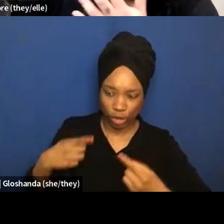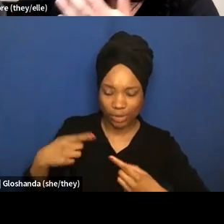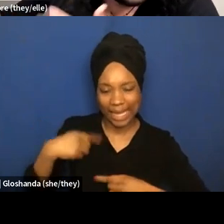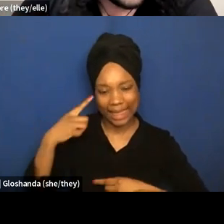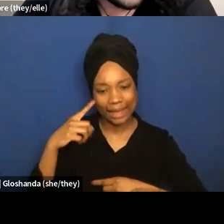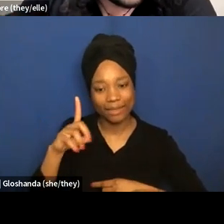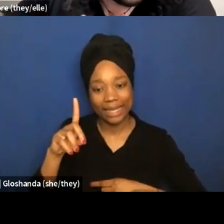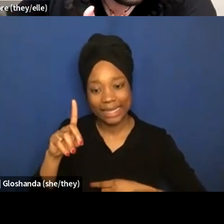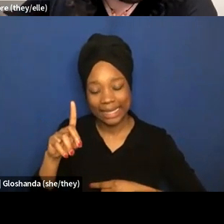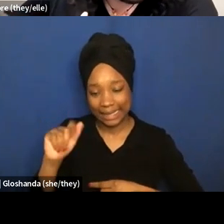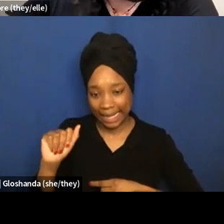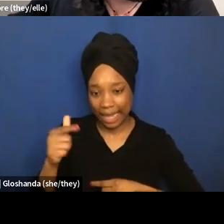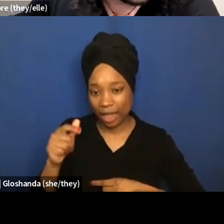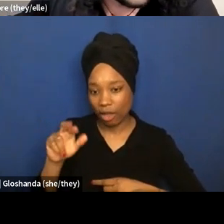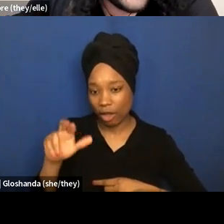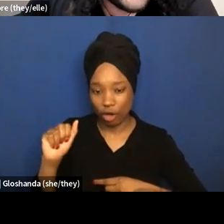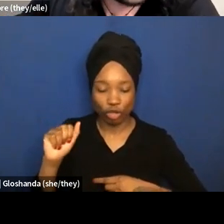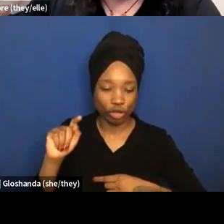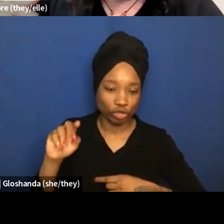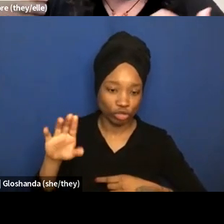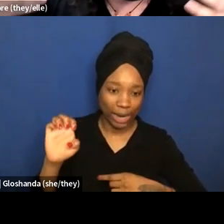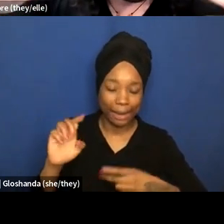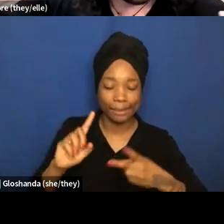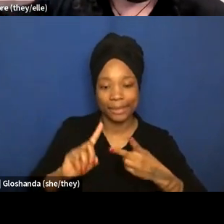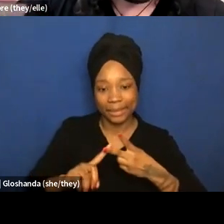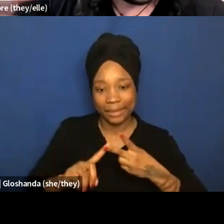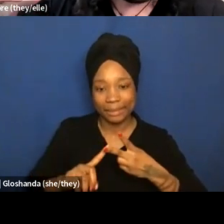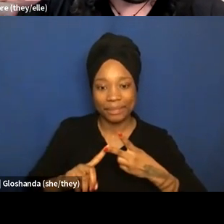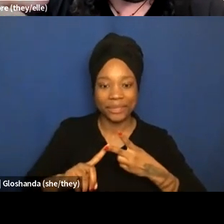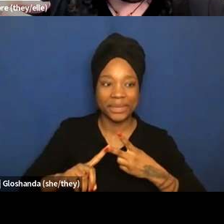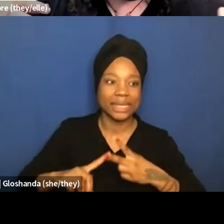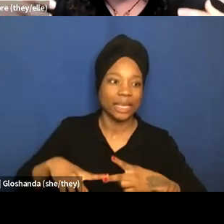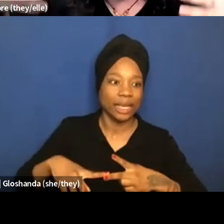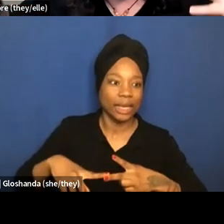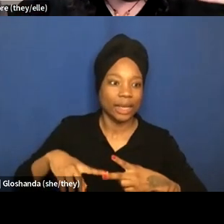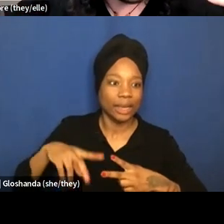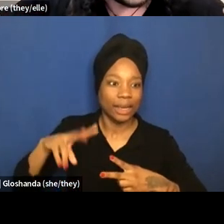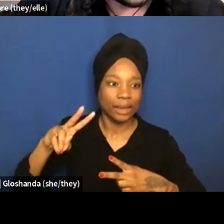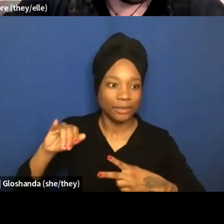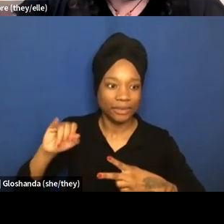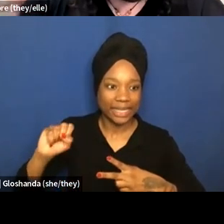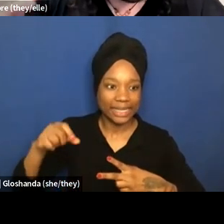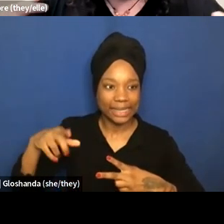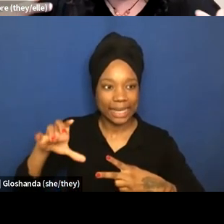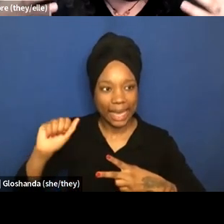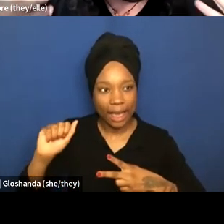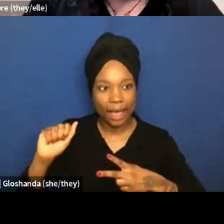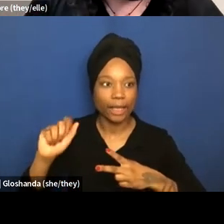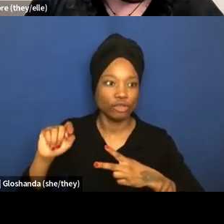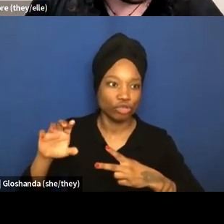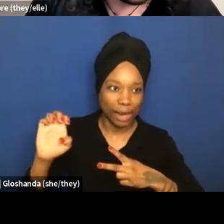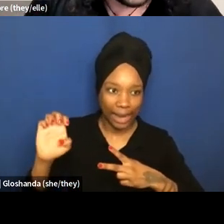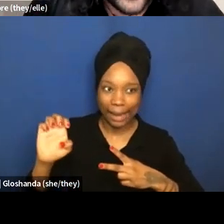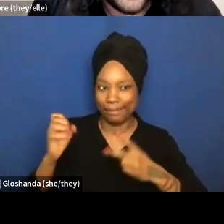of my own tribes and the Kiskeya tribe and a lot of our elders guiding us through that, you know, talking about